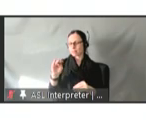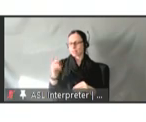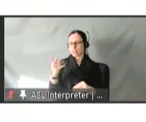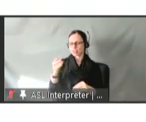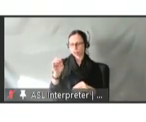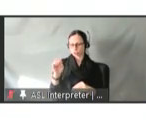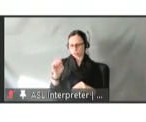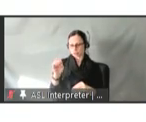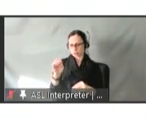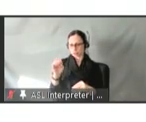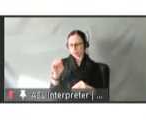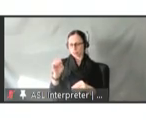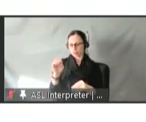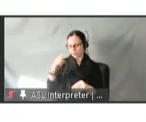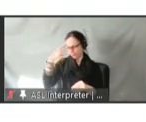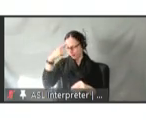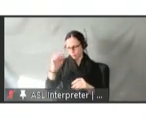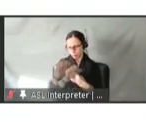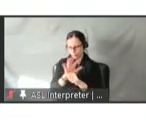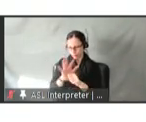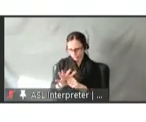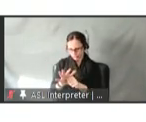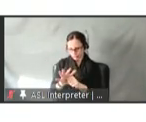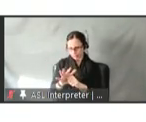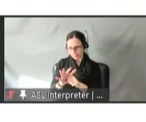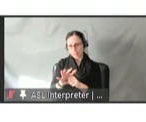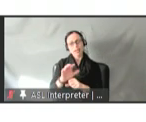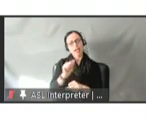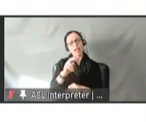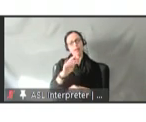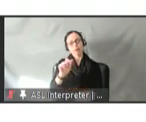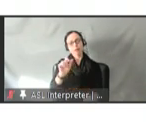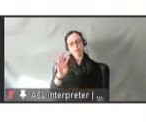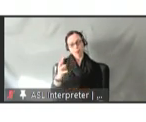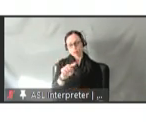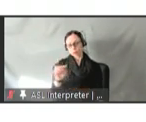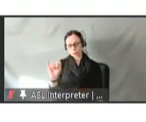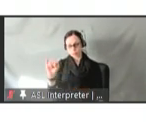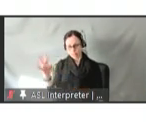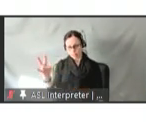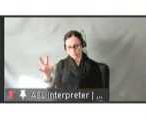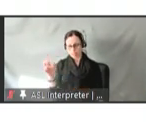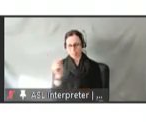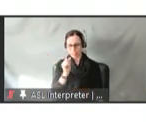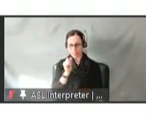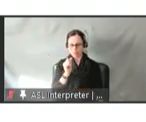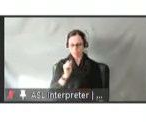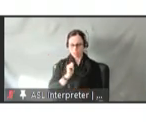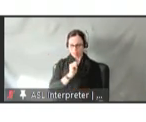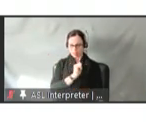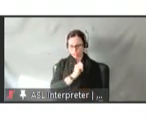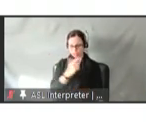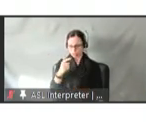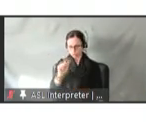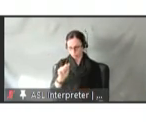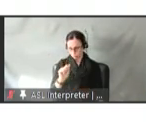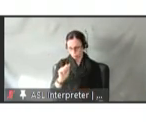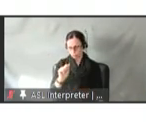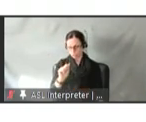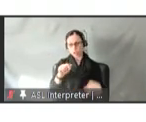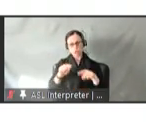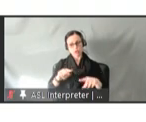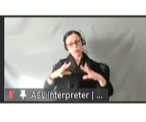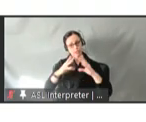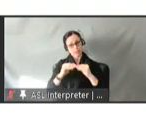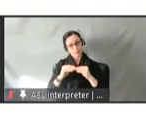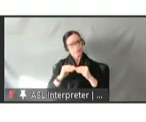of COVID-19, on April 4th through 7th in Atlanta, Georgia. During this summit,